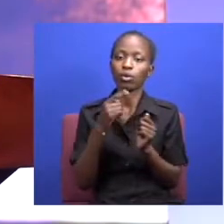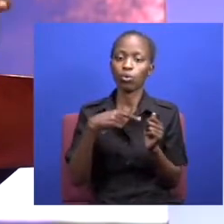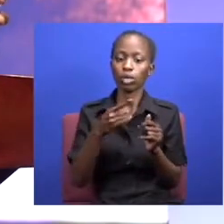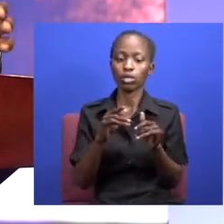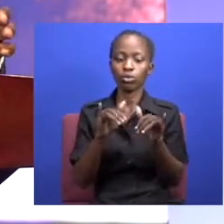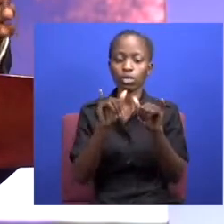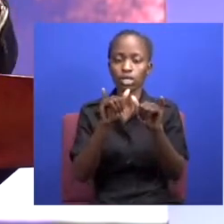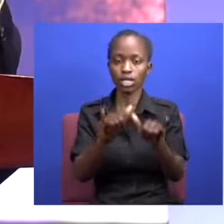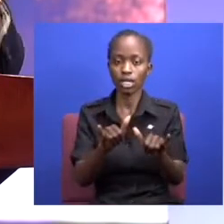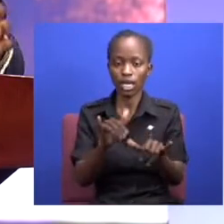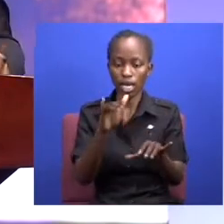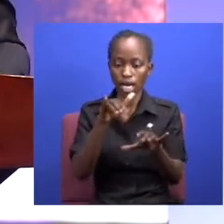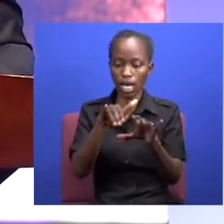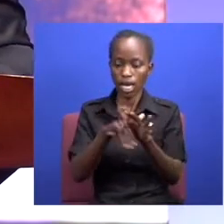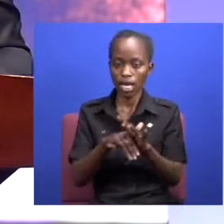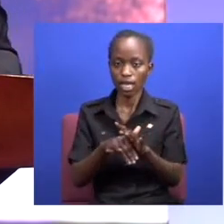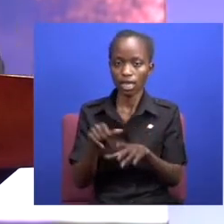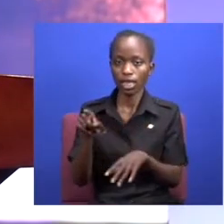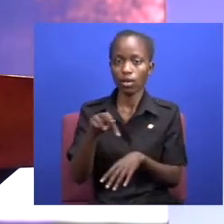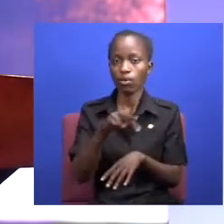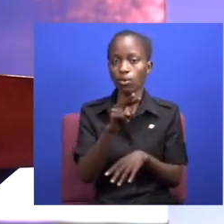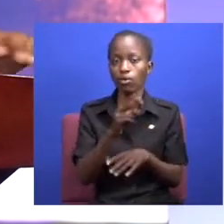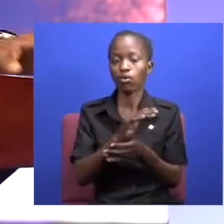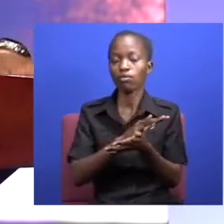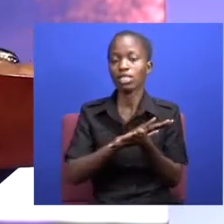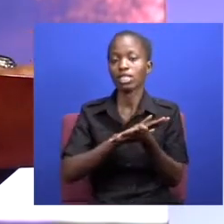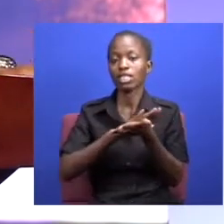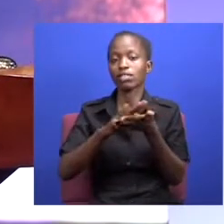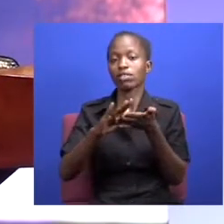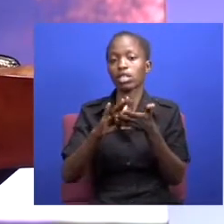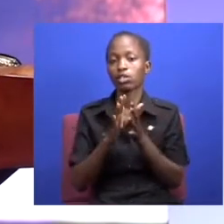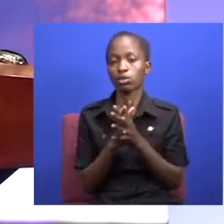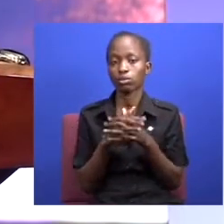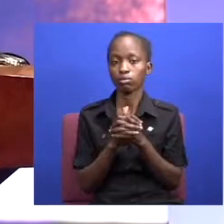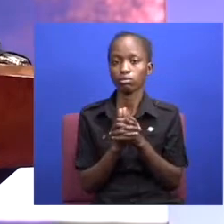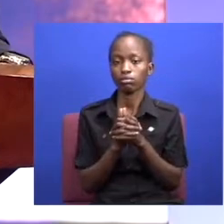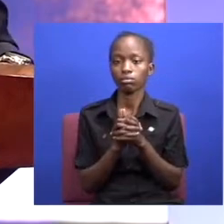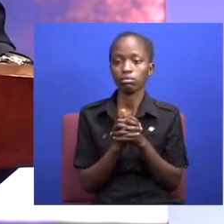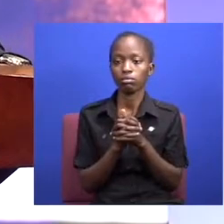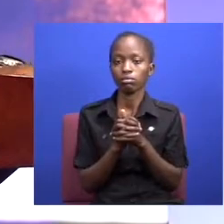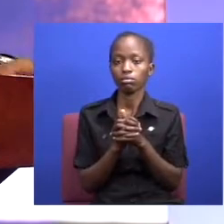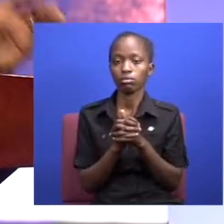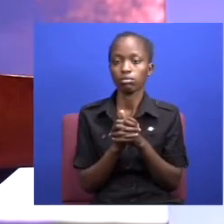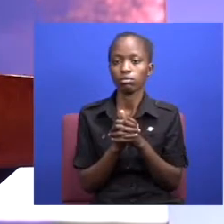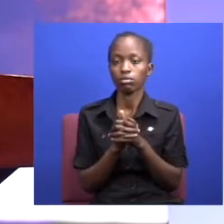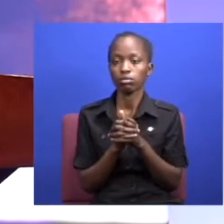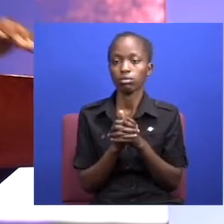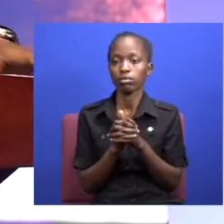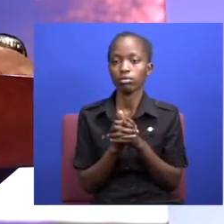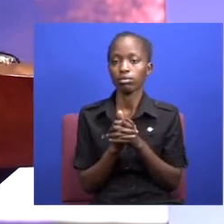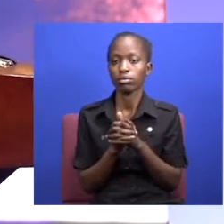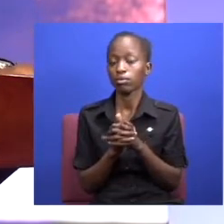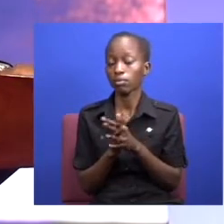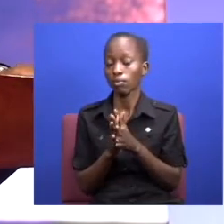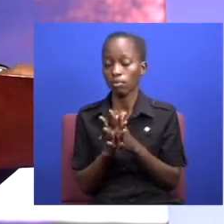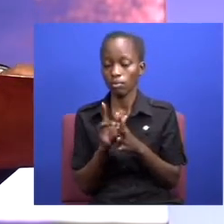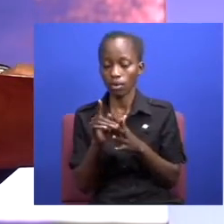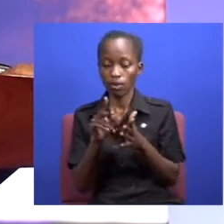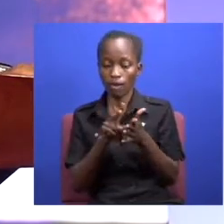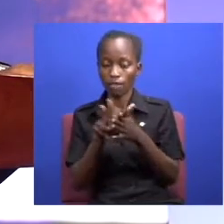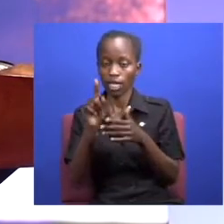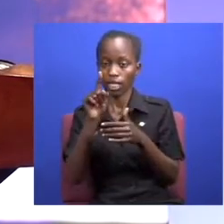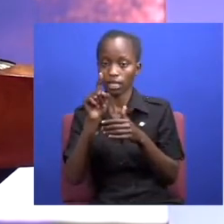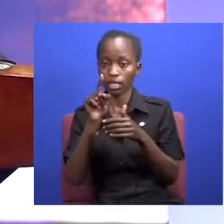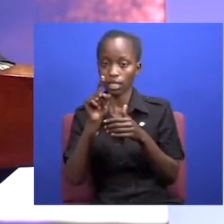to abide in the walk of sanctification. Now, I get this from verse 16.